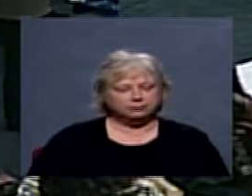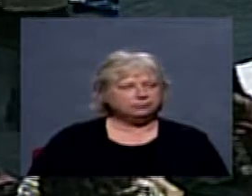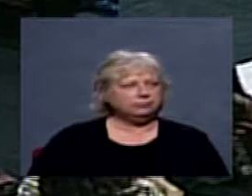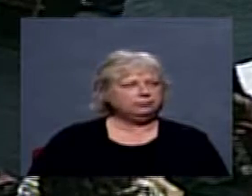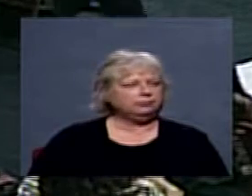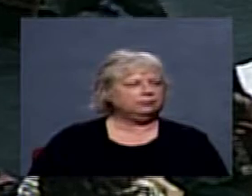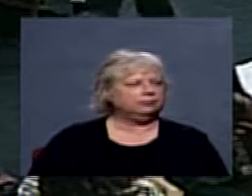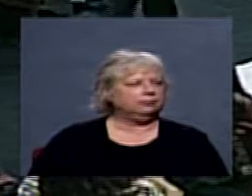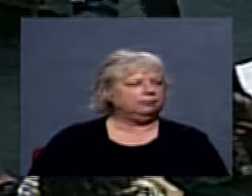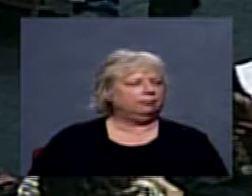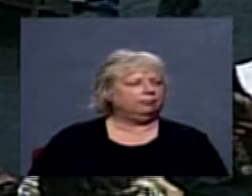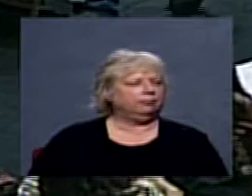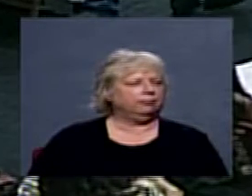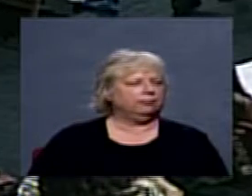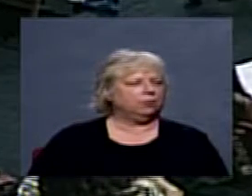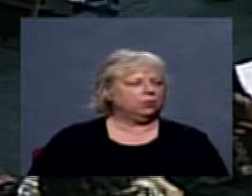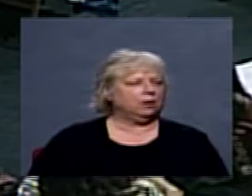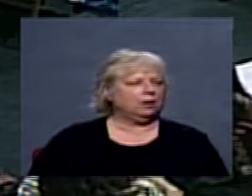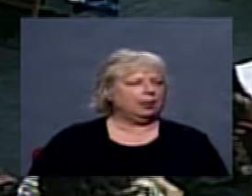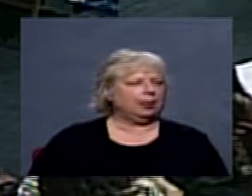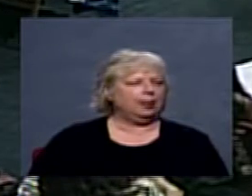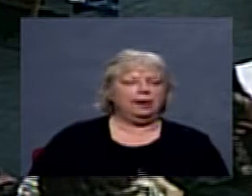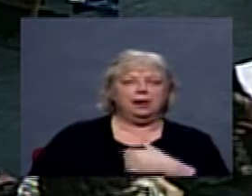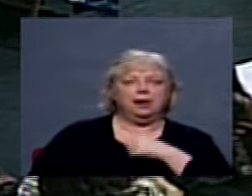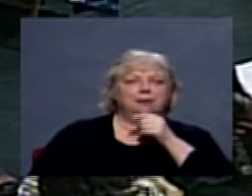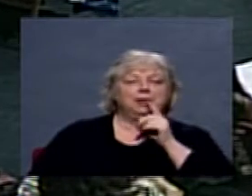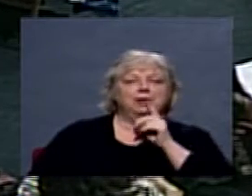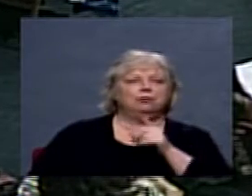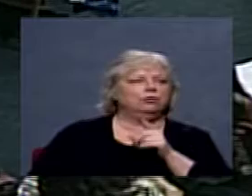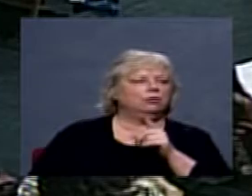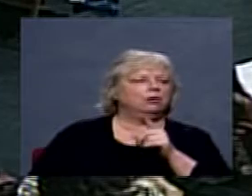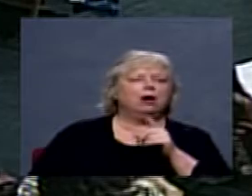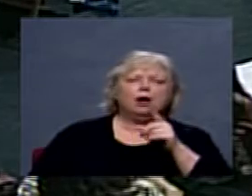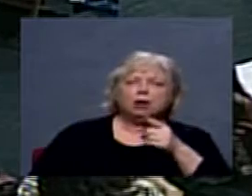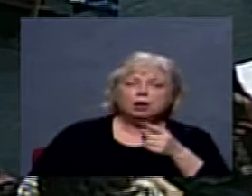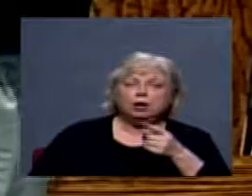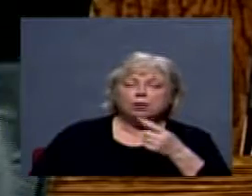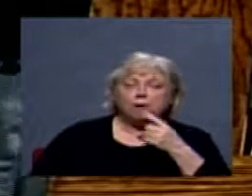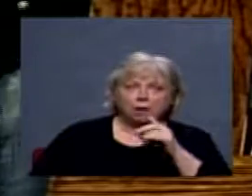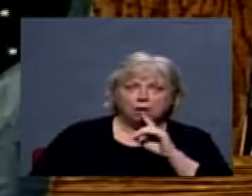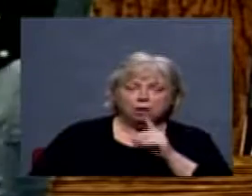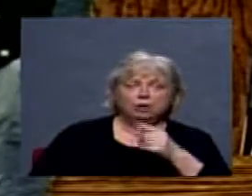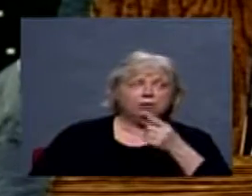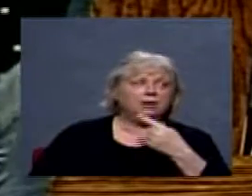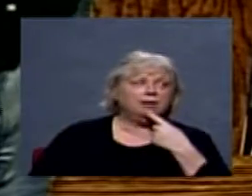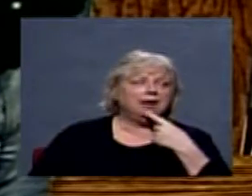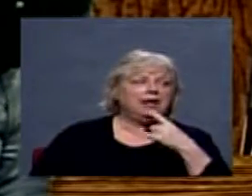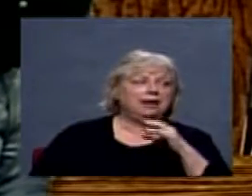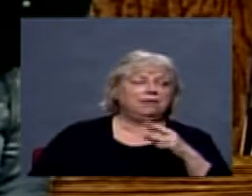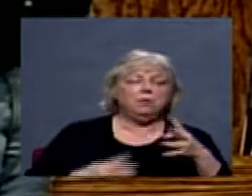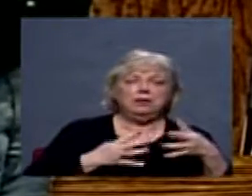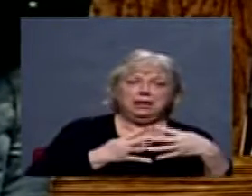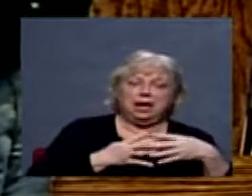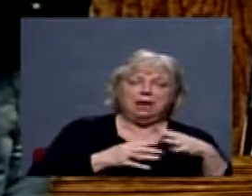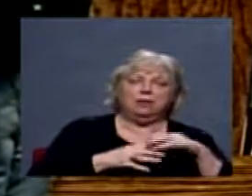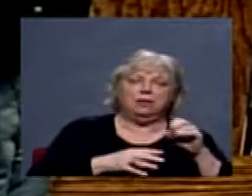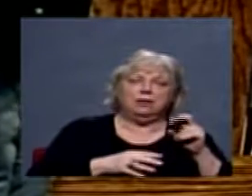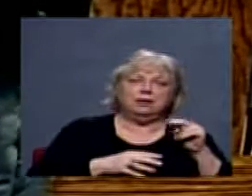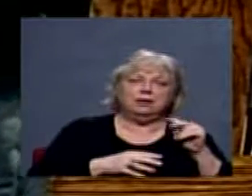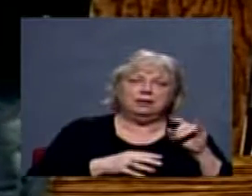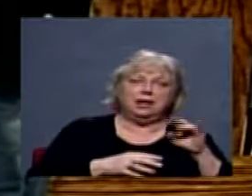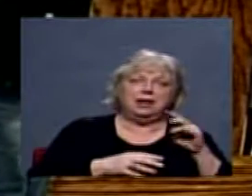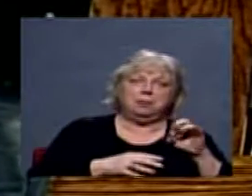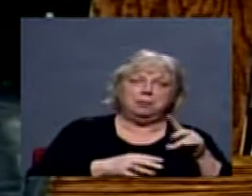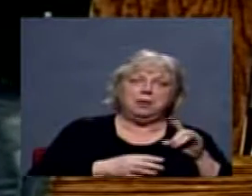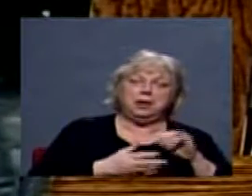I don't know if you think he would accept that or not. I'm not sure. I mean, ultimately, are you saying that if in fact there was a gate on the Sunnymead exit, that